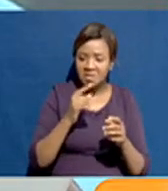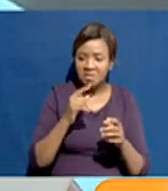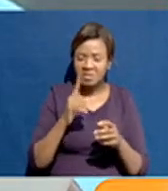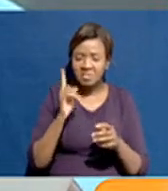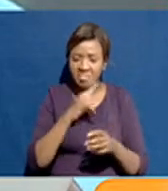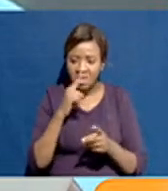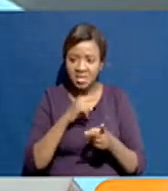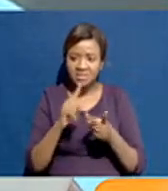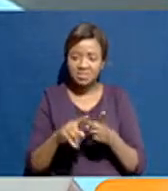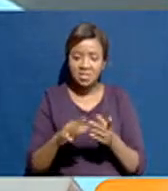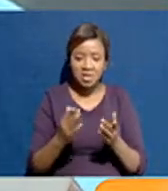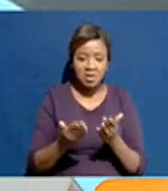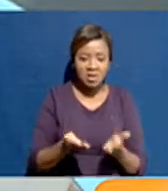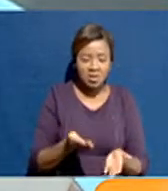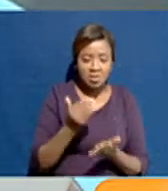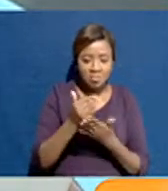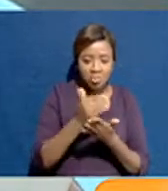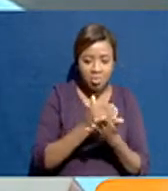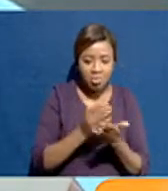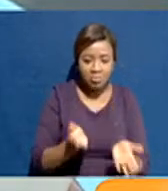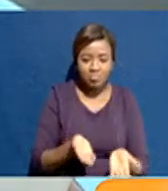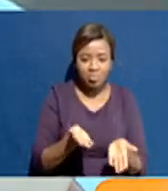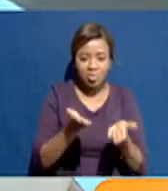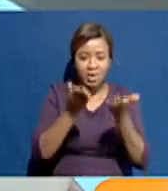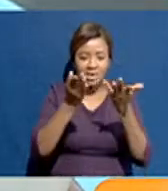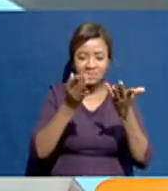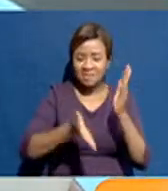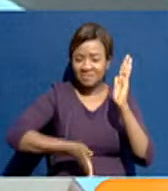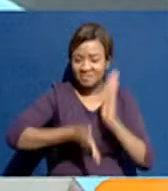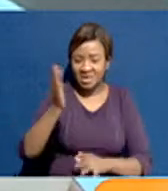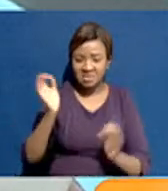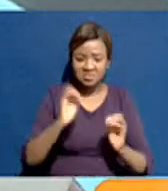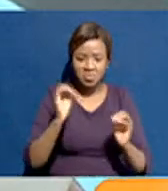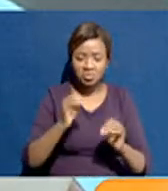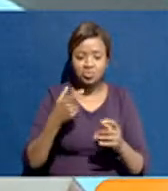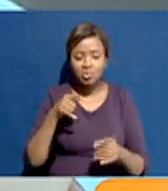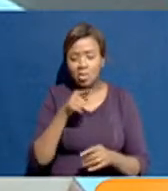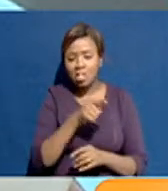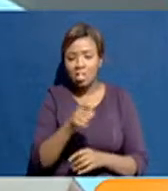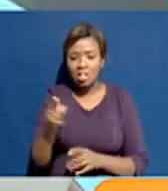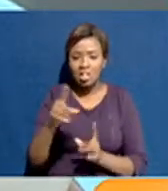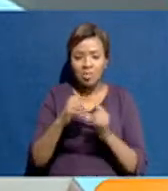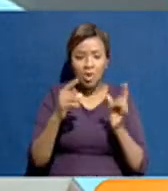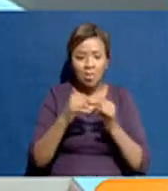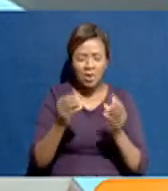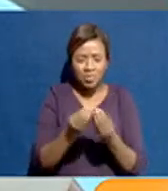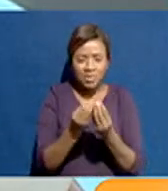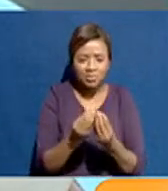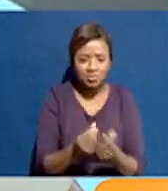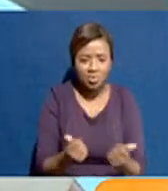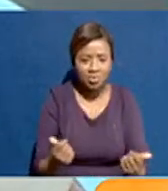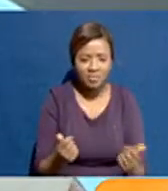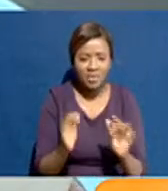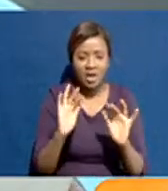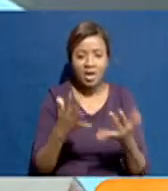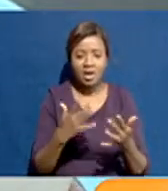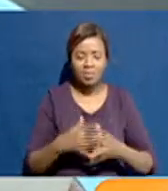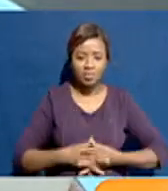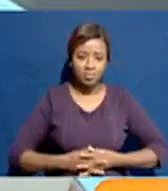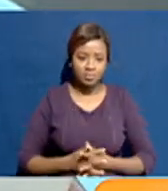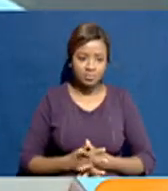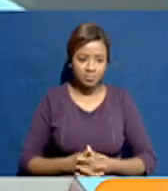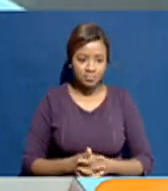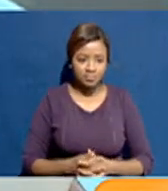not fast enough. What are the intervention measures for this? How do we ensure that this message is more consistent and it is devoid of